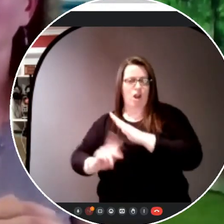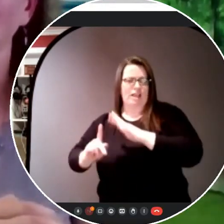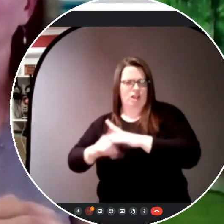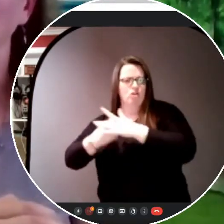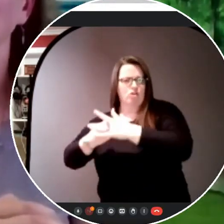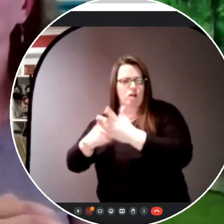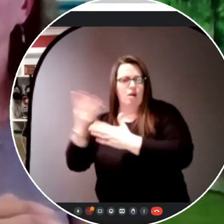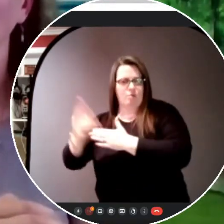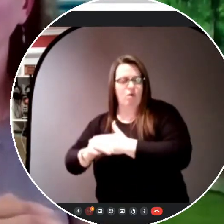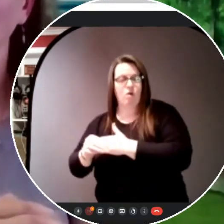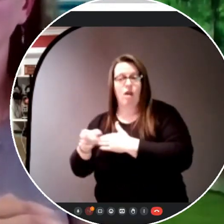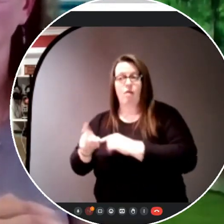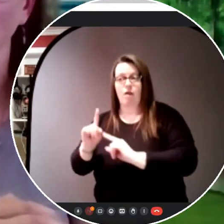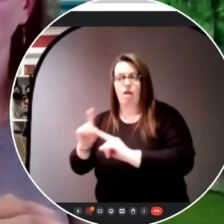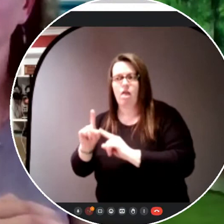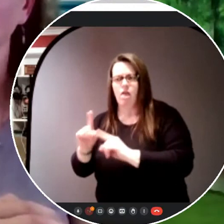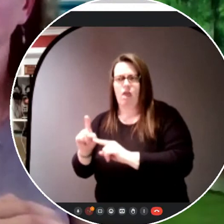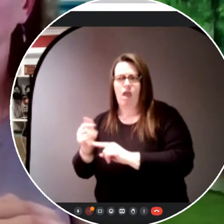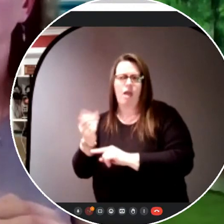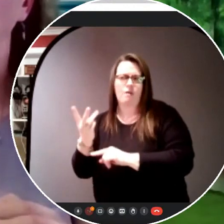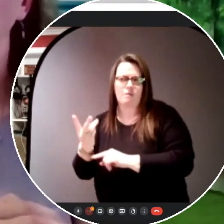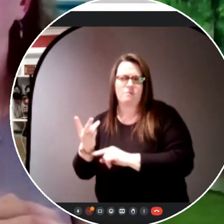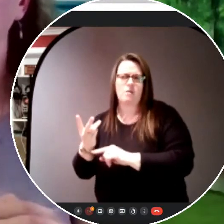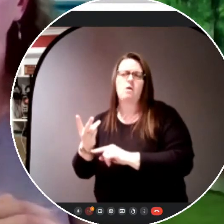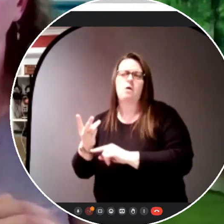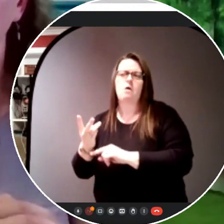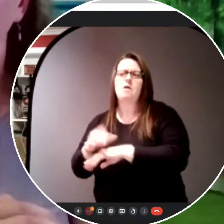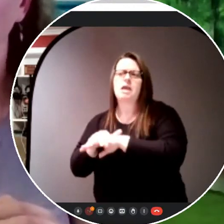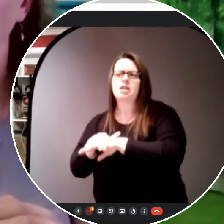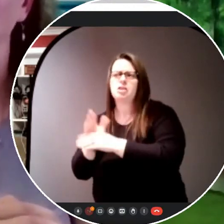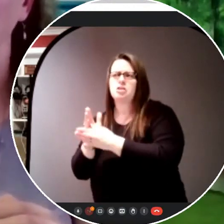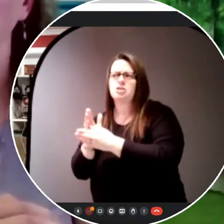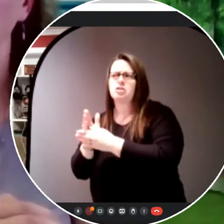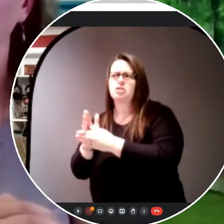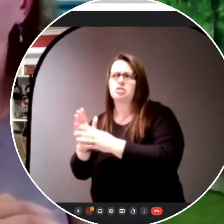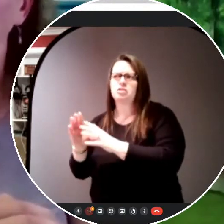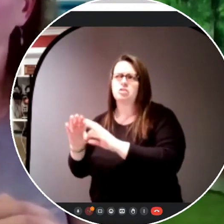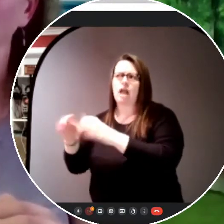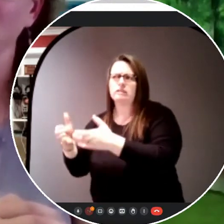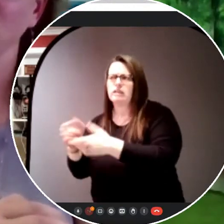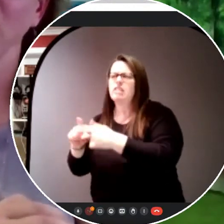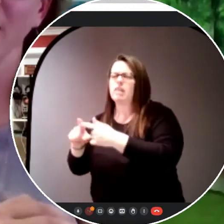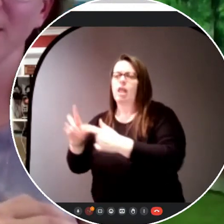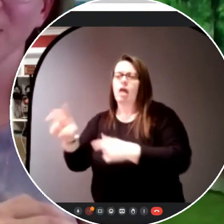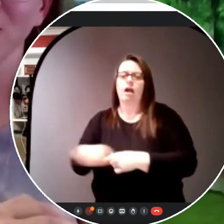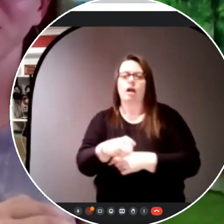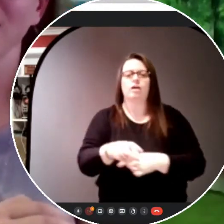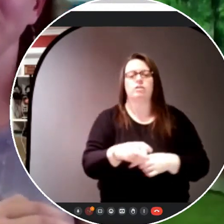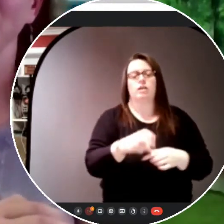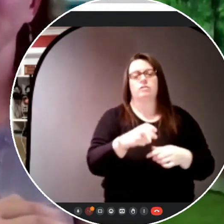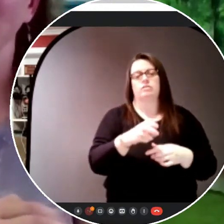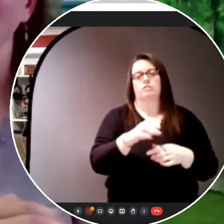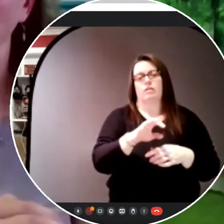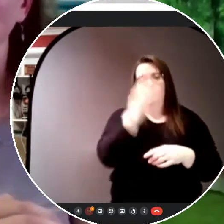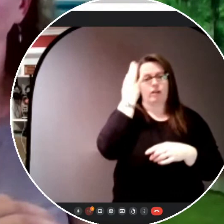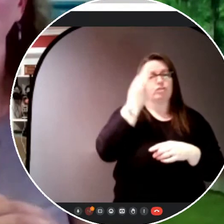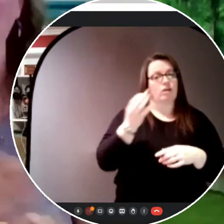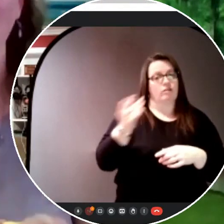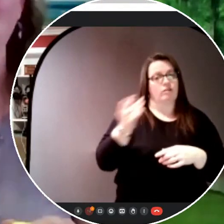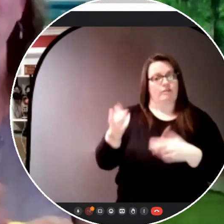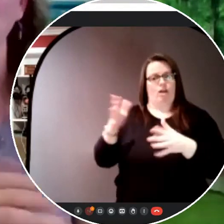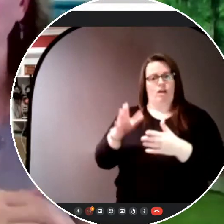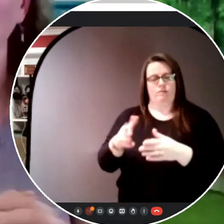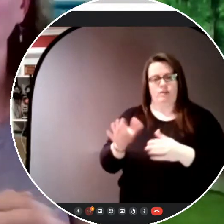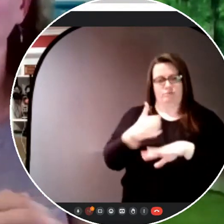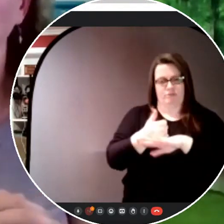couple of kinderstart sessions in the English program, and then switched into French. But of course, they were already considered an English student.